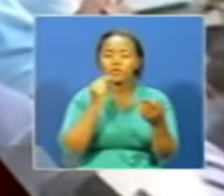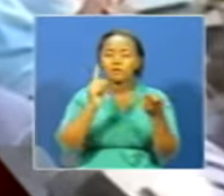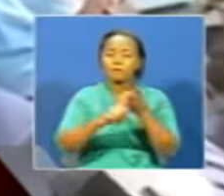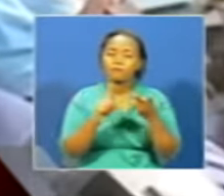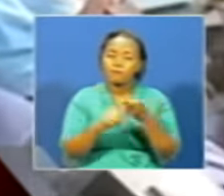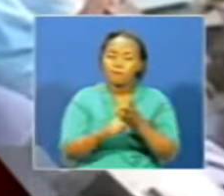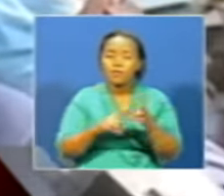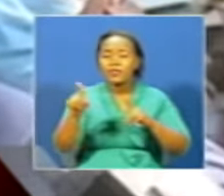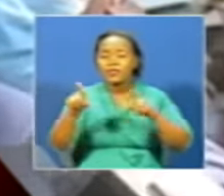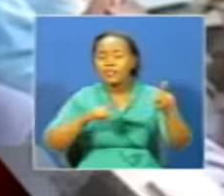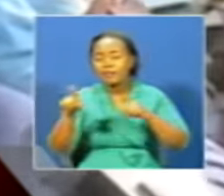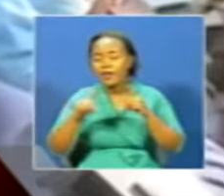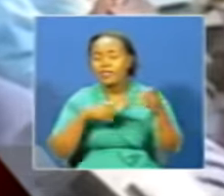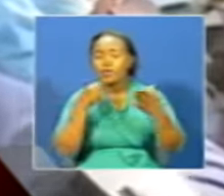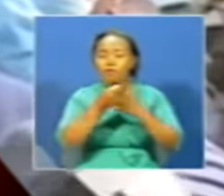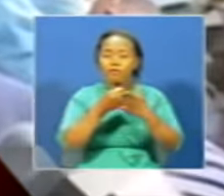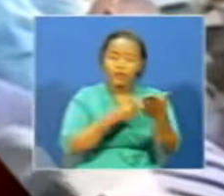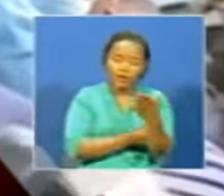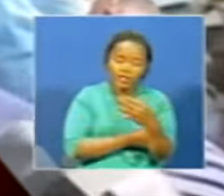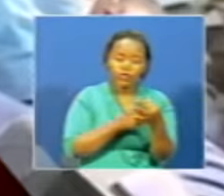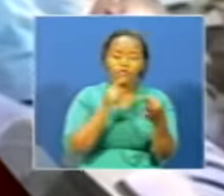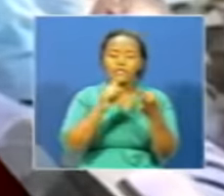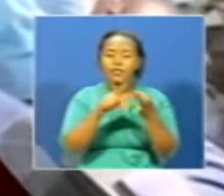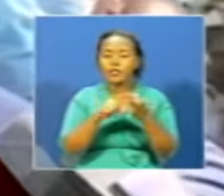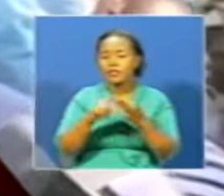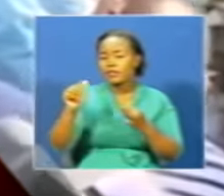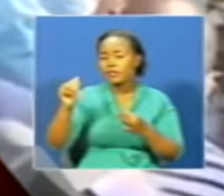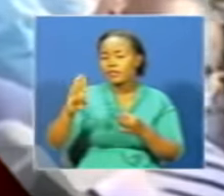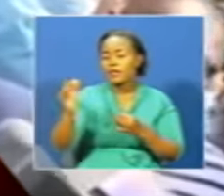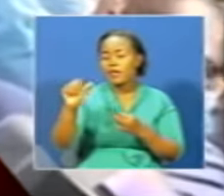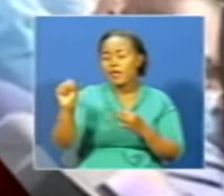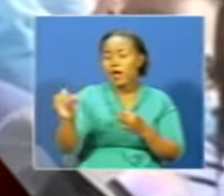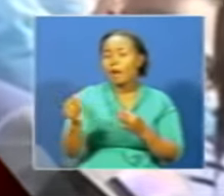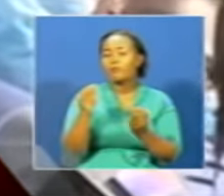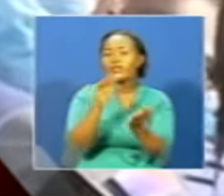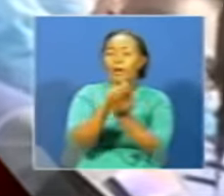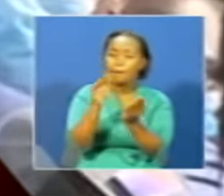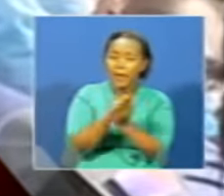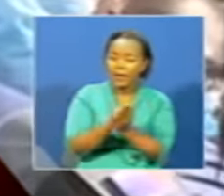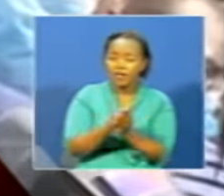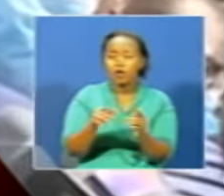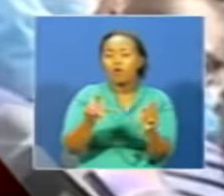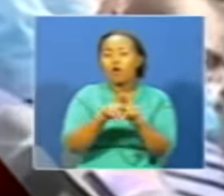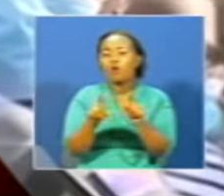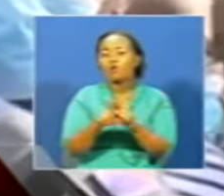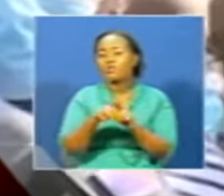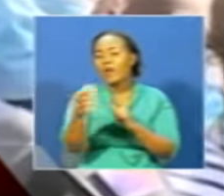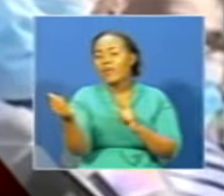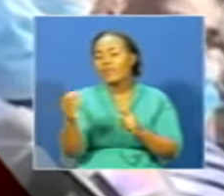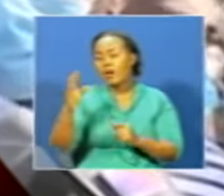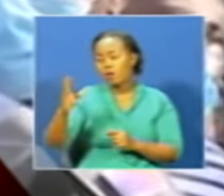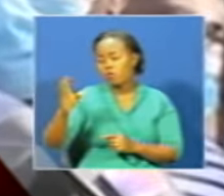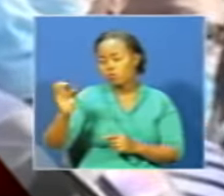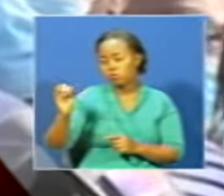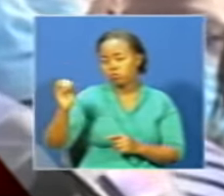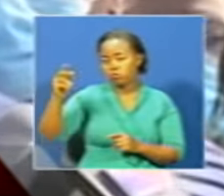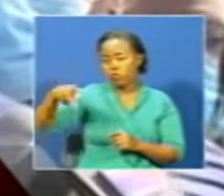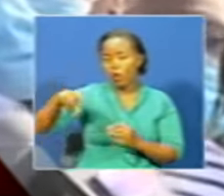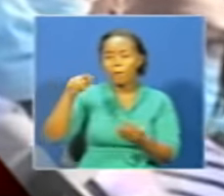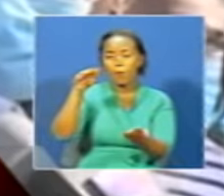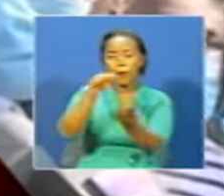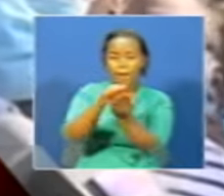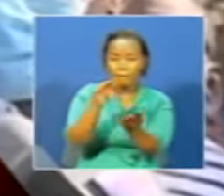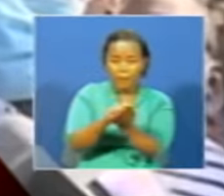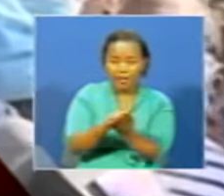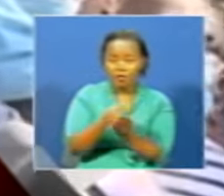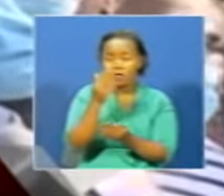Safaricom Foundation, Absa Bank, and I've also approached the Cooperative Bank, so that